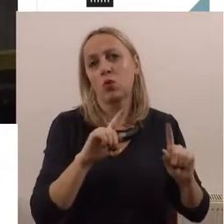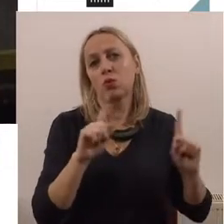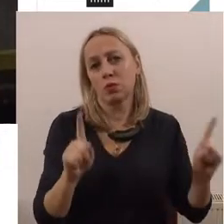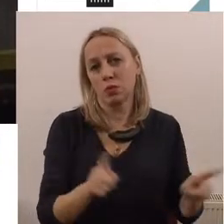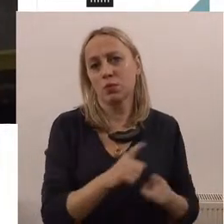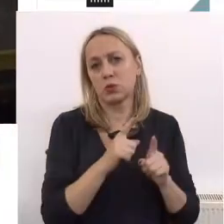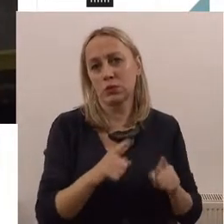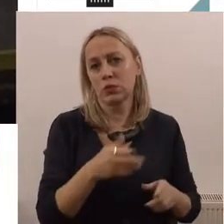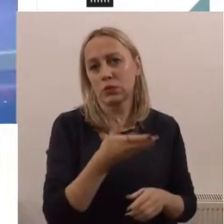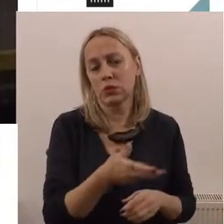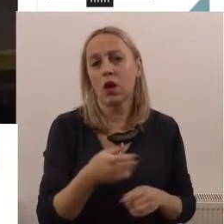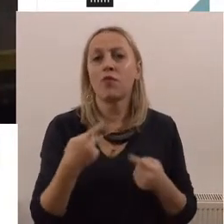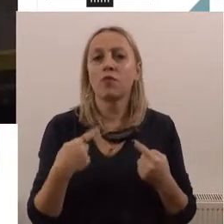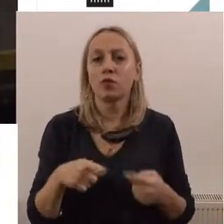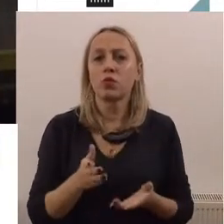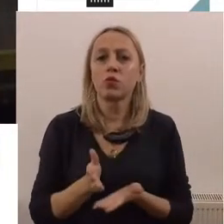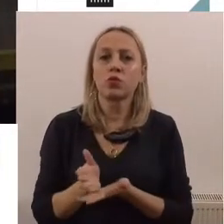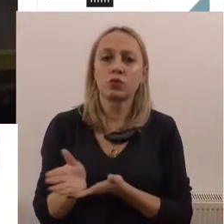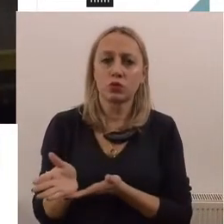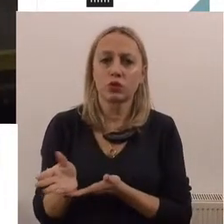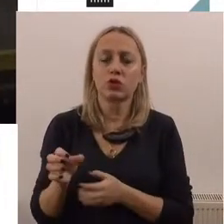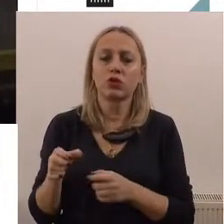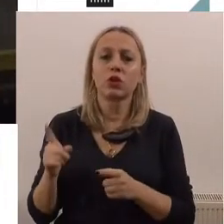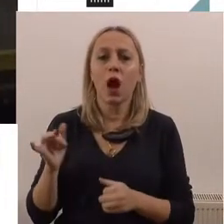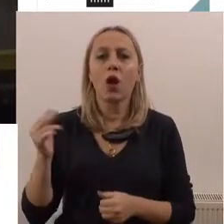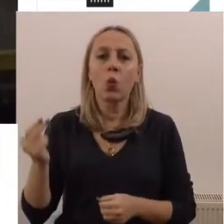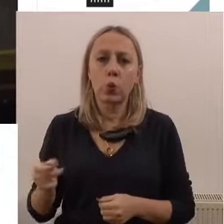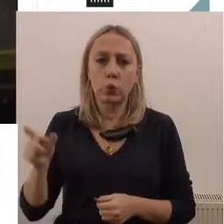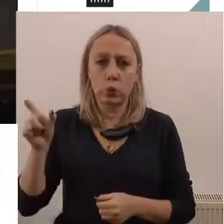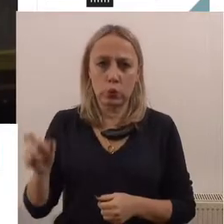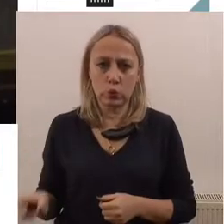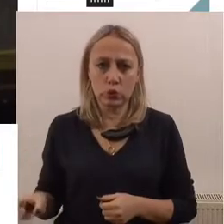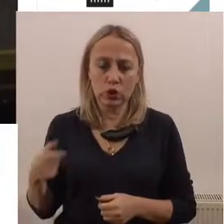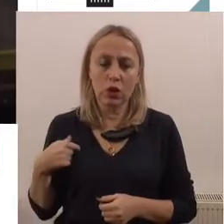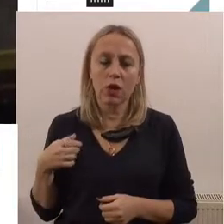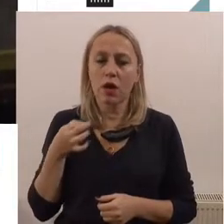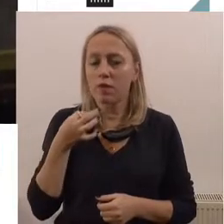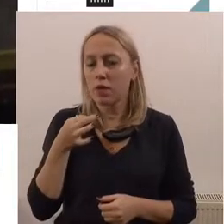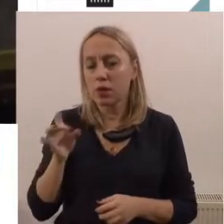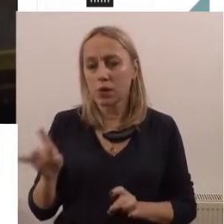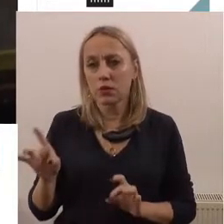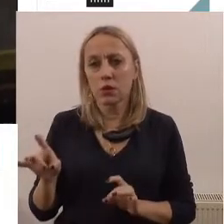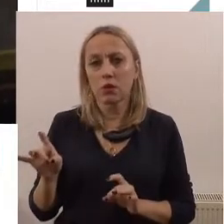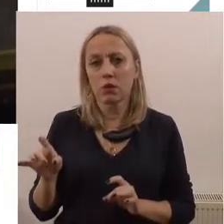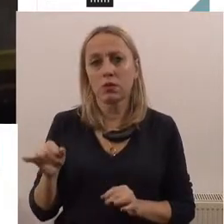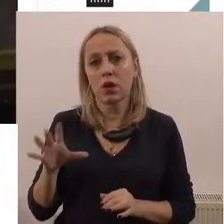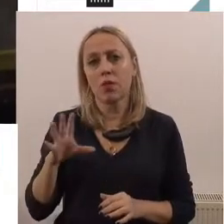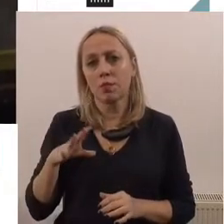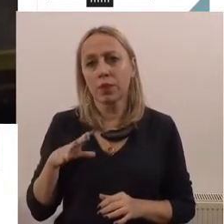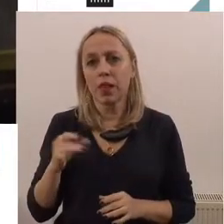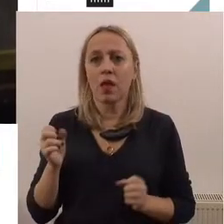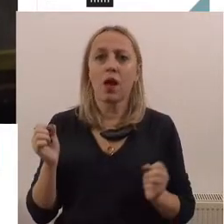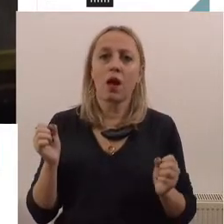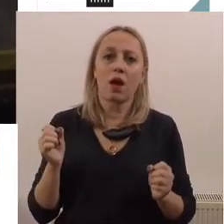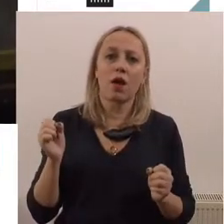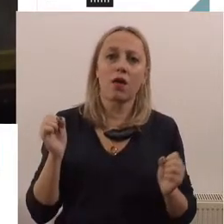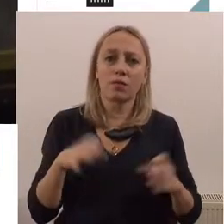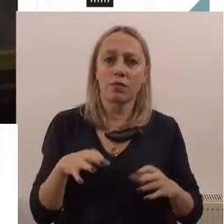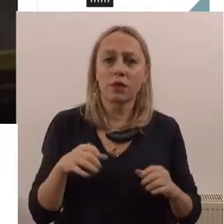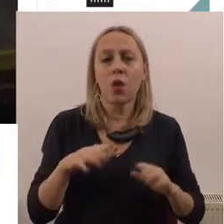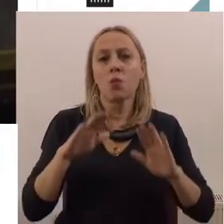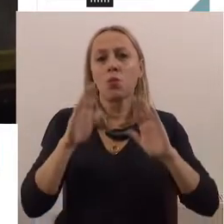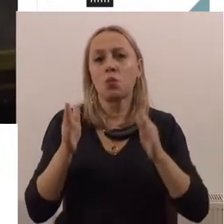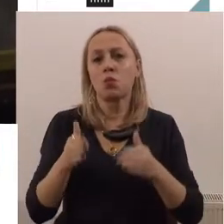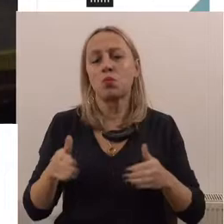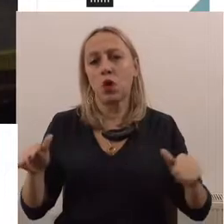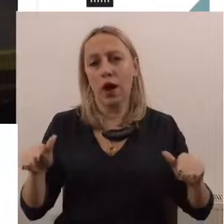first, in the first part, I will talk as an expert about accessible environments in social institutions. And